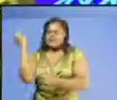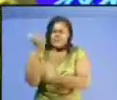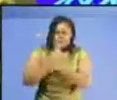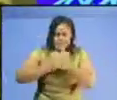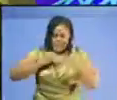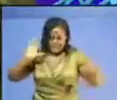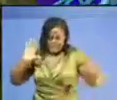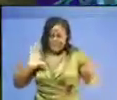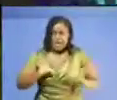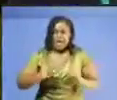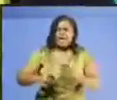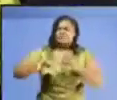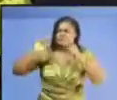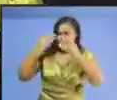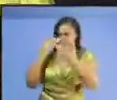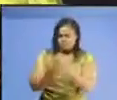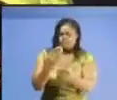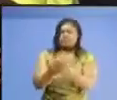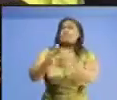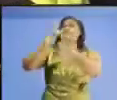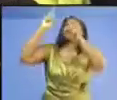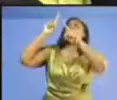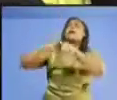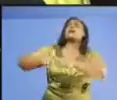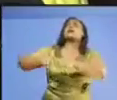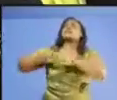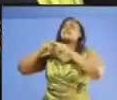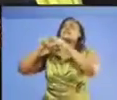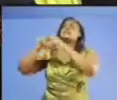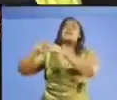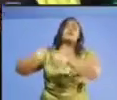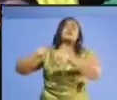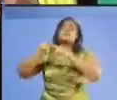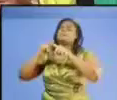God. And all my life you have been